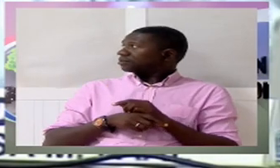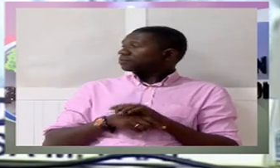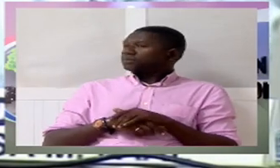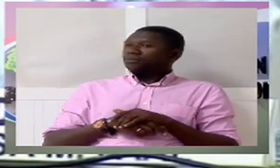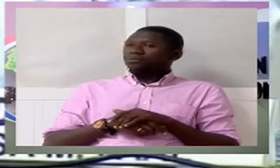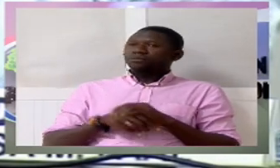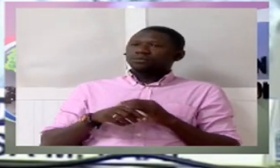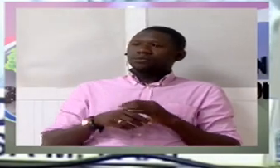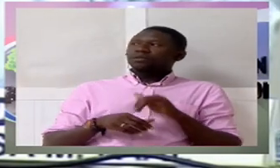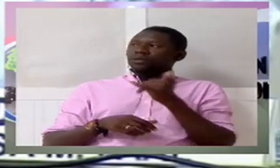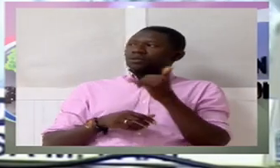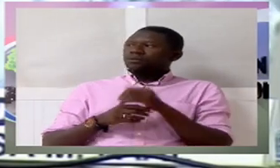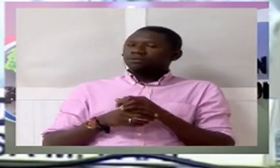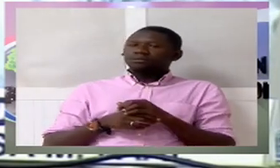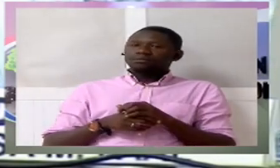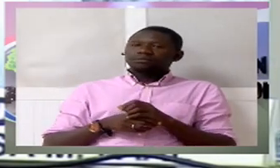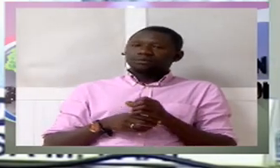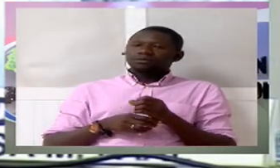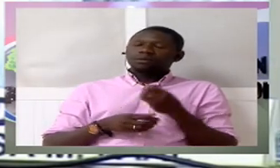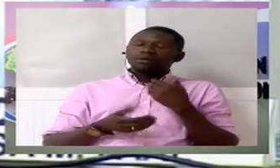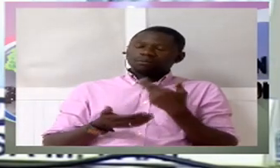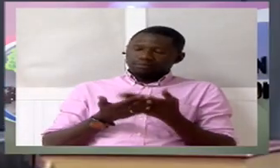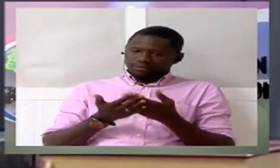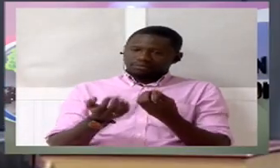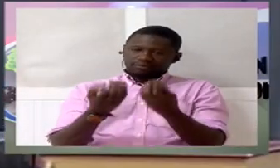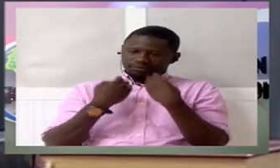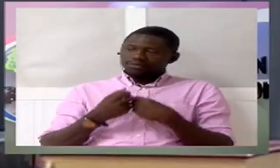form of it. I have the original. Please provide.